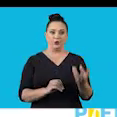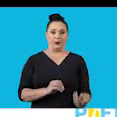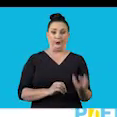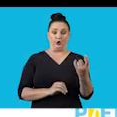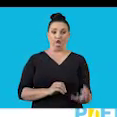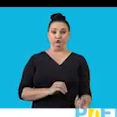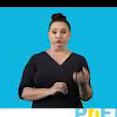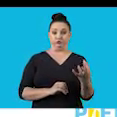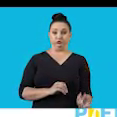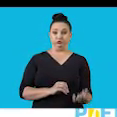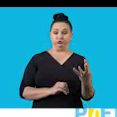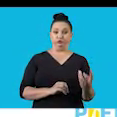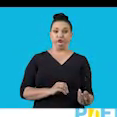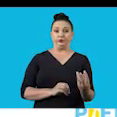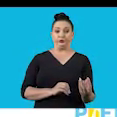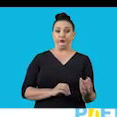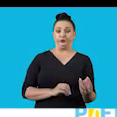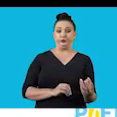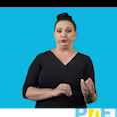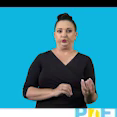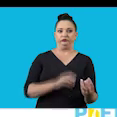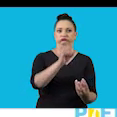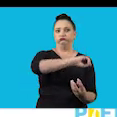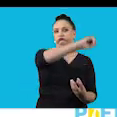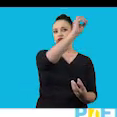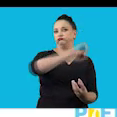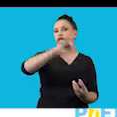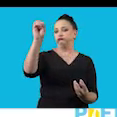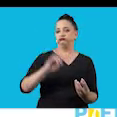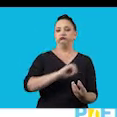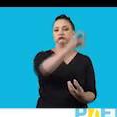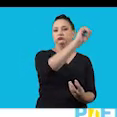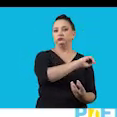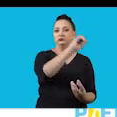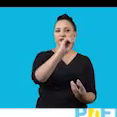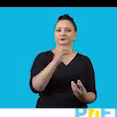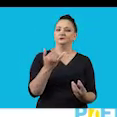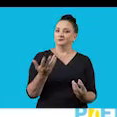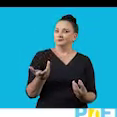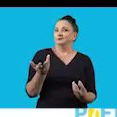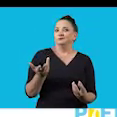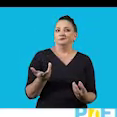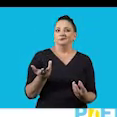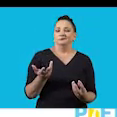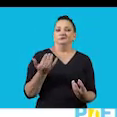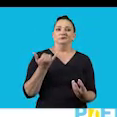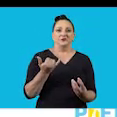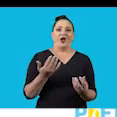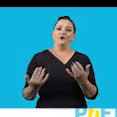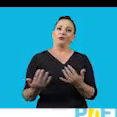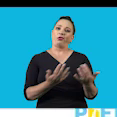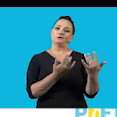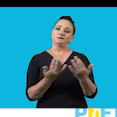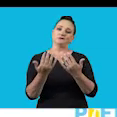our temperature. You notice that now the particles are now filling up the container that we have, meaning that the particles are now in a